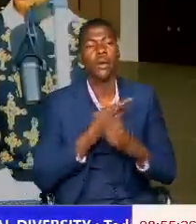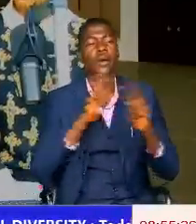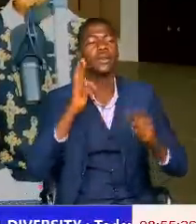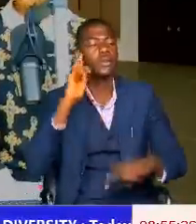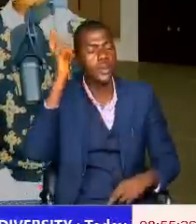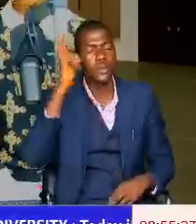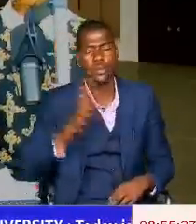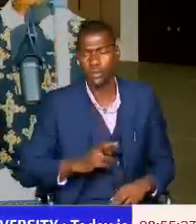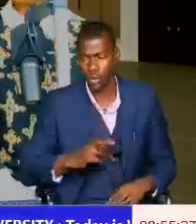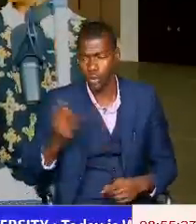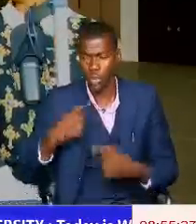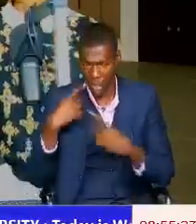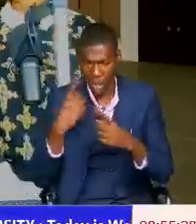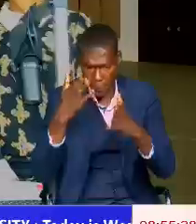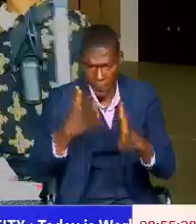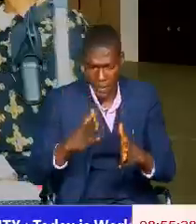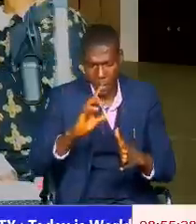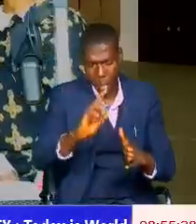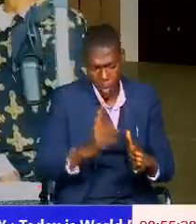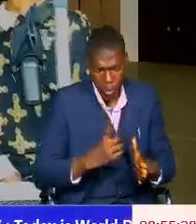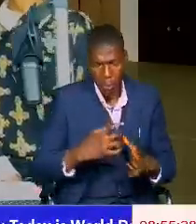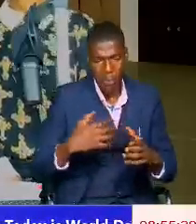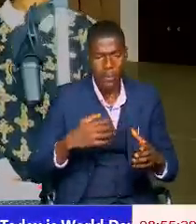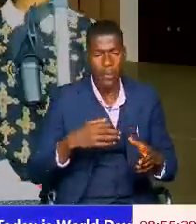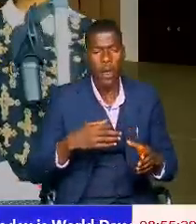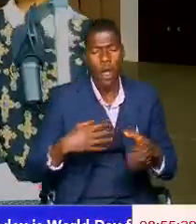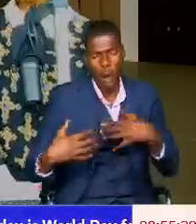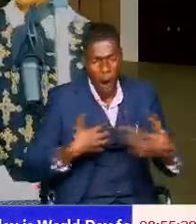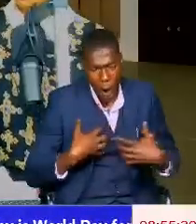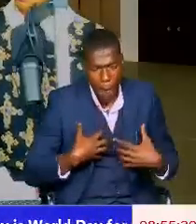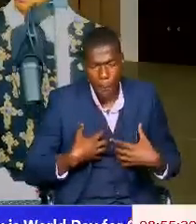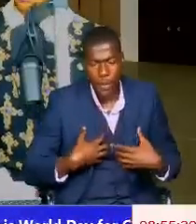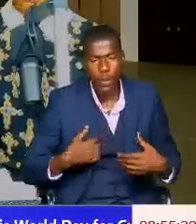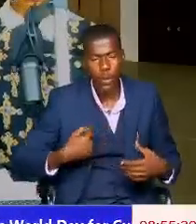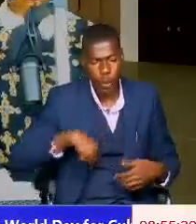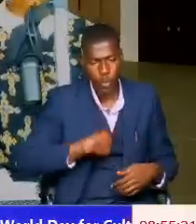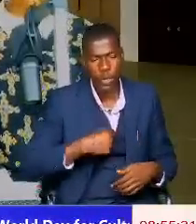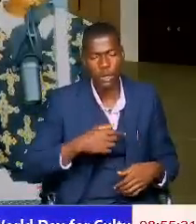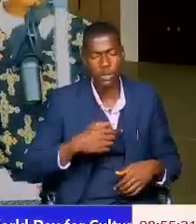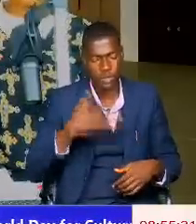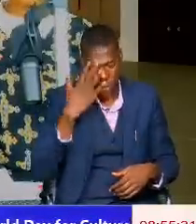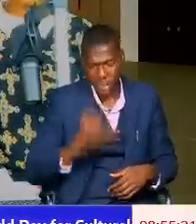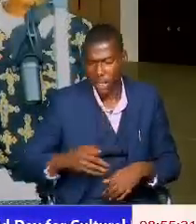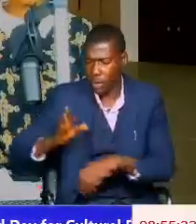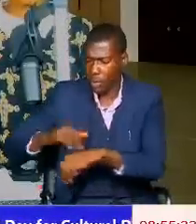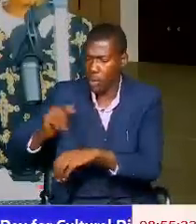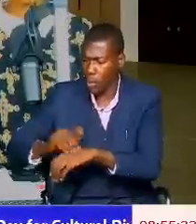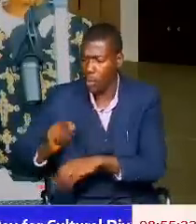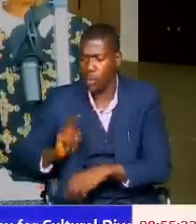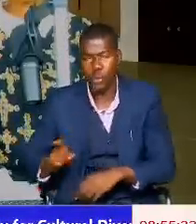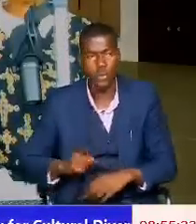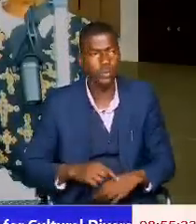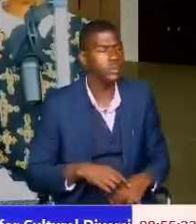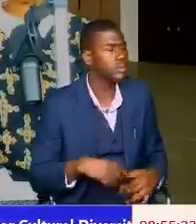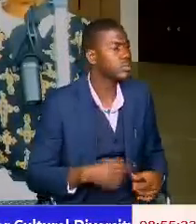reach out on, to us on your behalf. Yes, sir. It all started 12 years